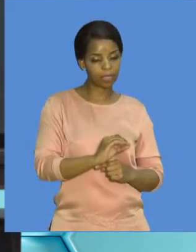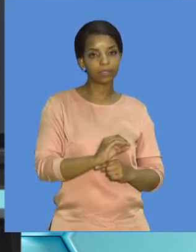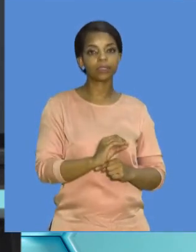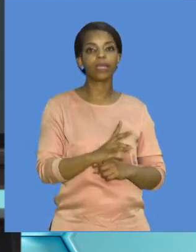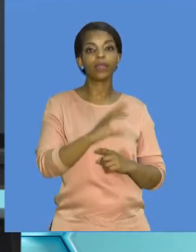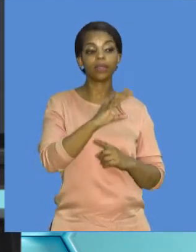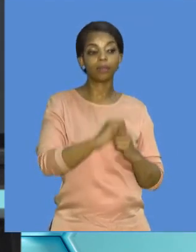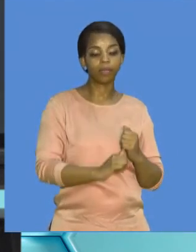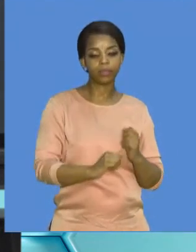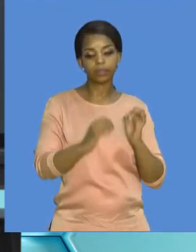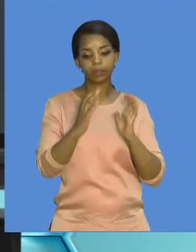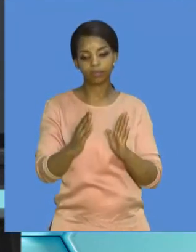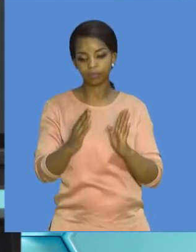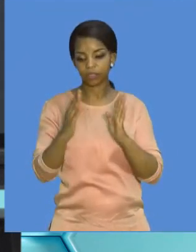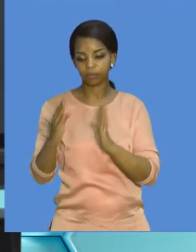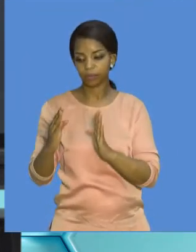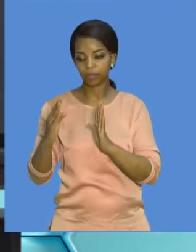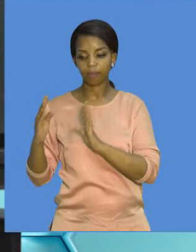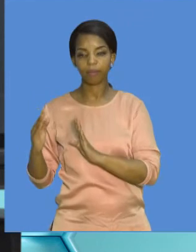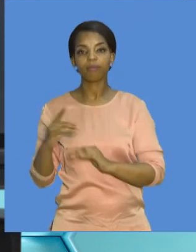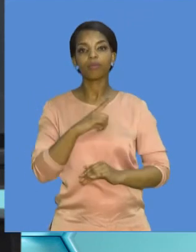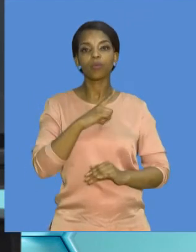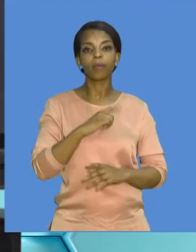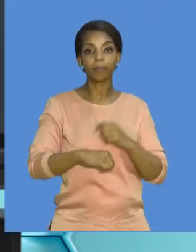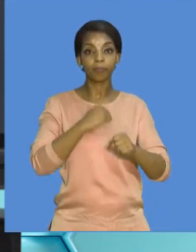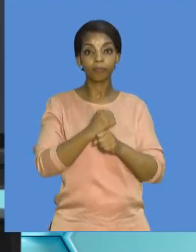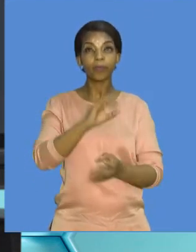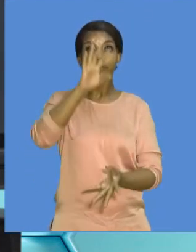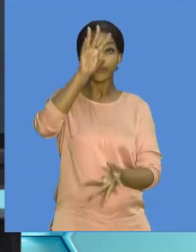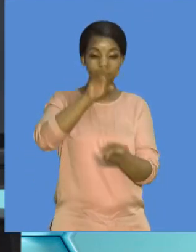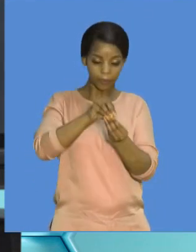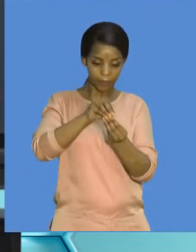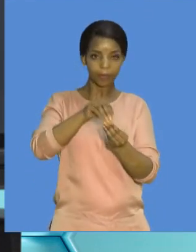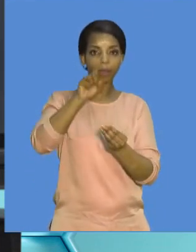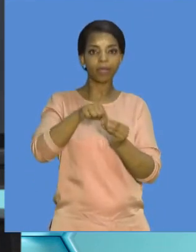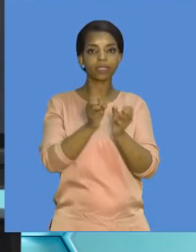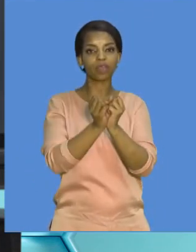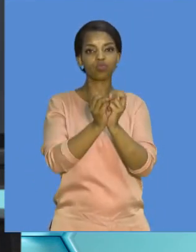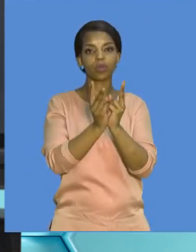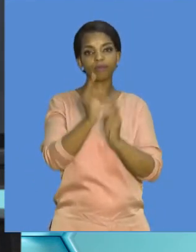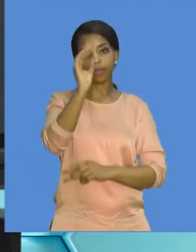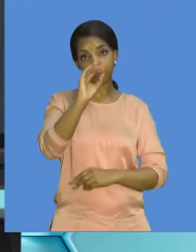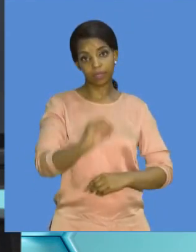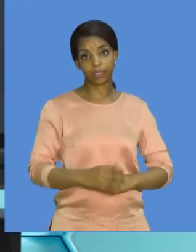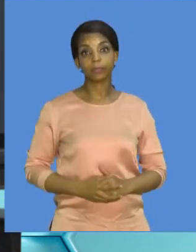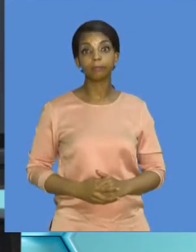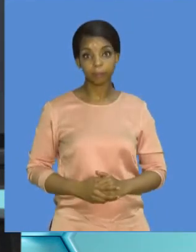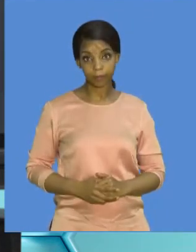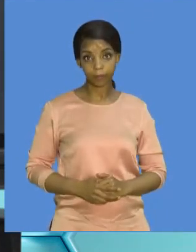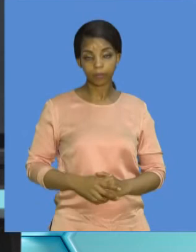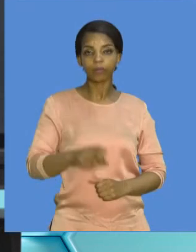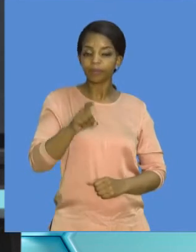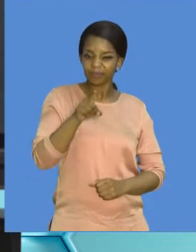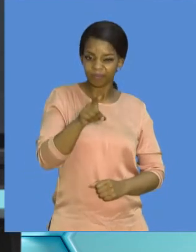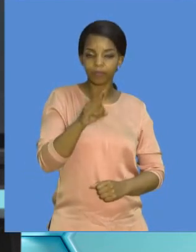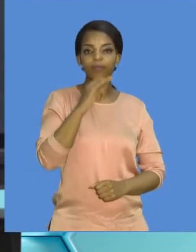3% every quarter or every 3 months, because at the end of the year it must amount to 12%. So that's